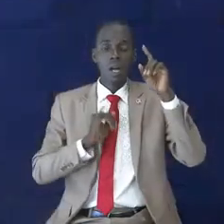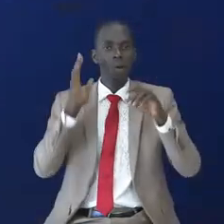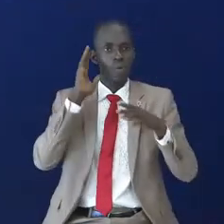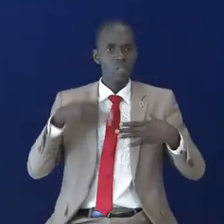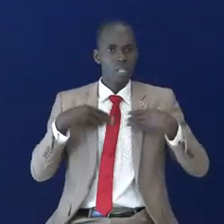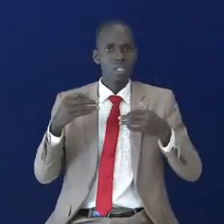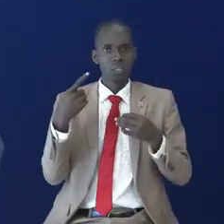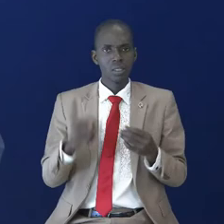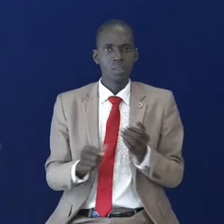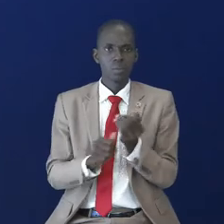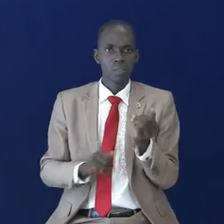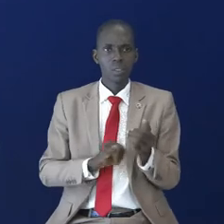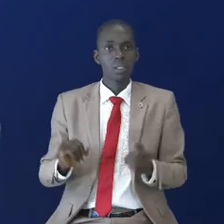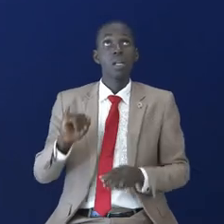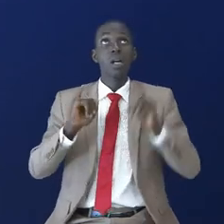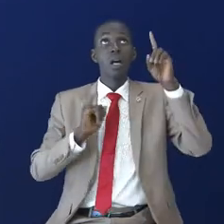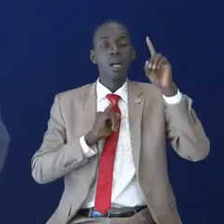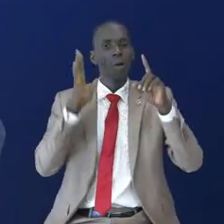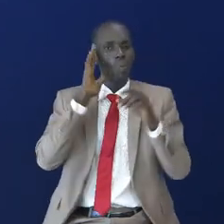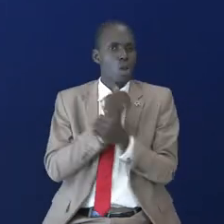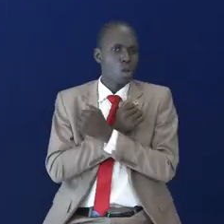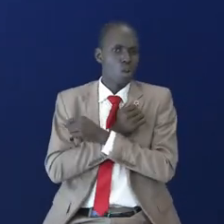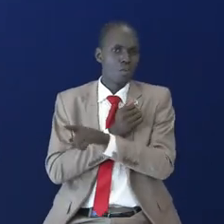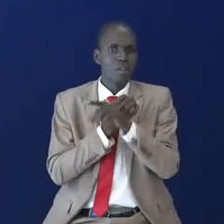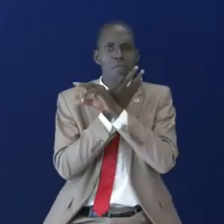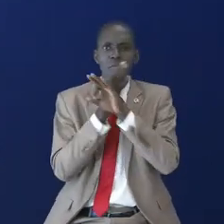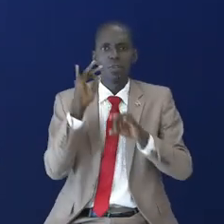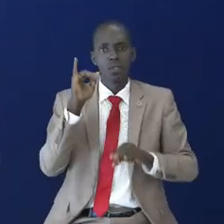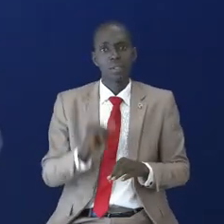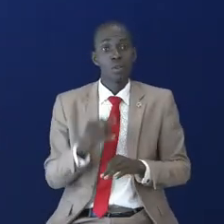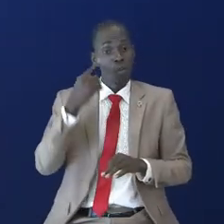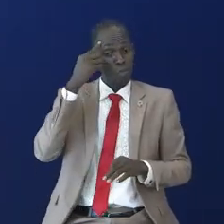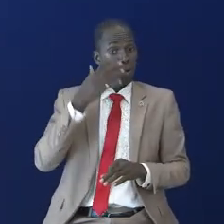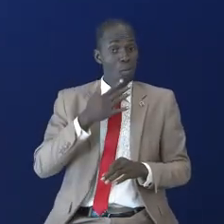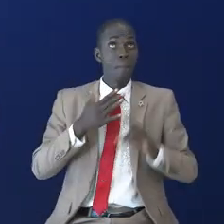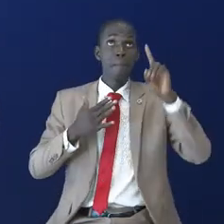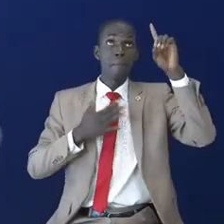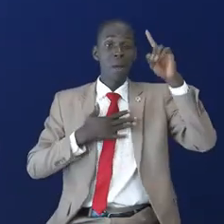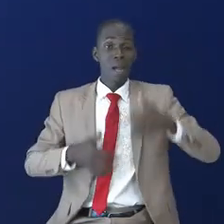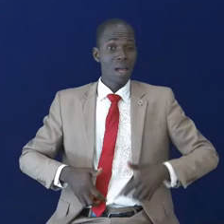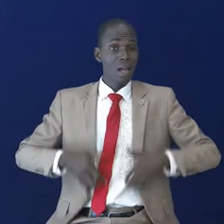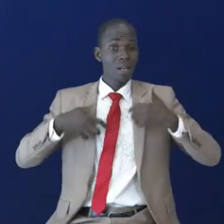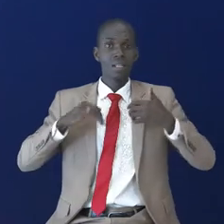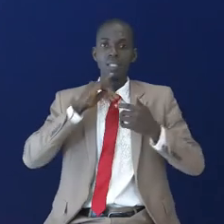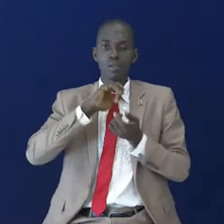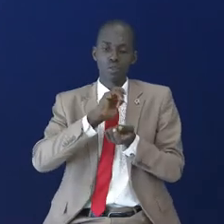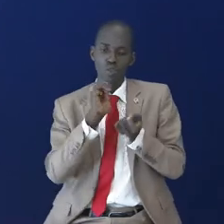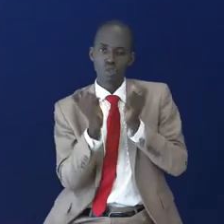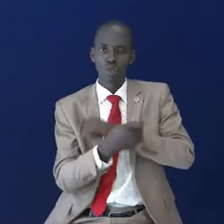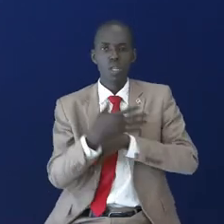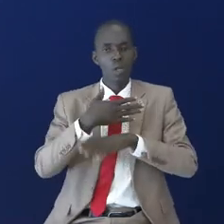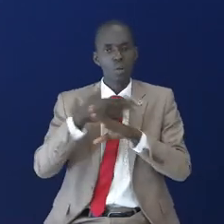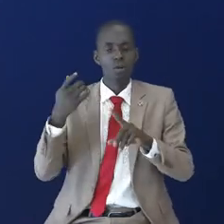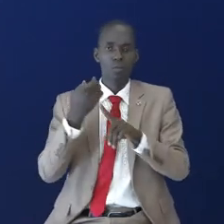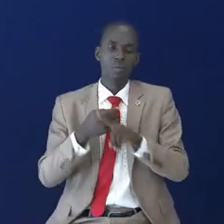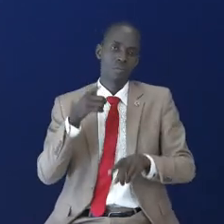will love them freely. For my anger is turned away from